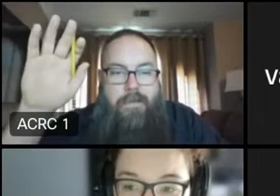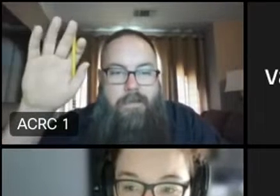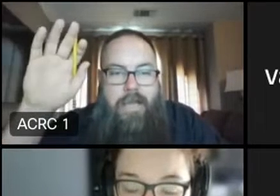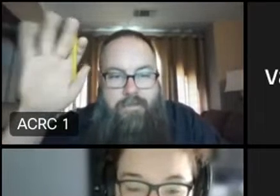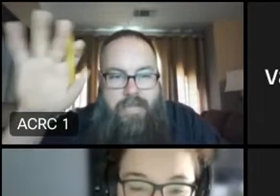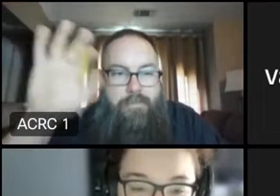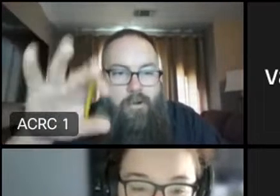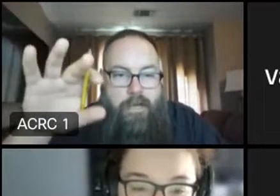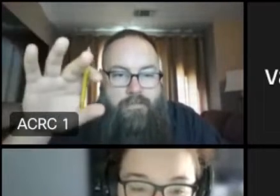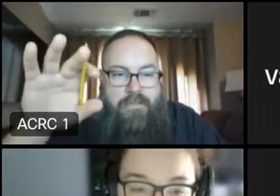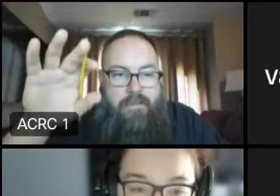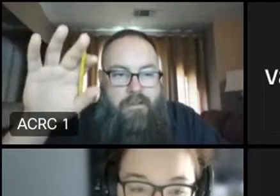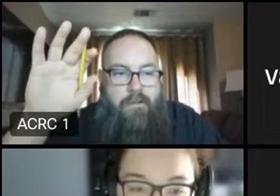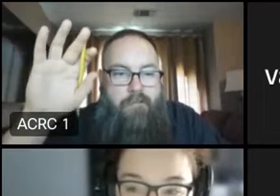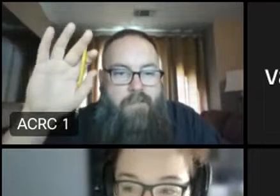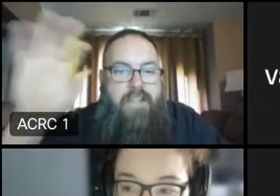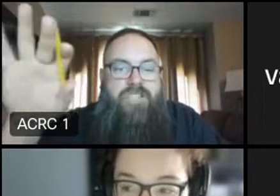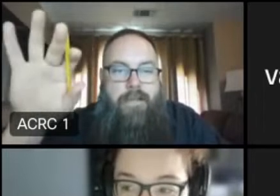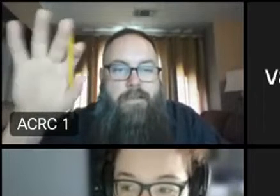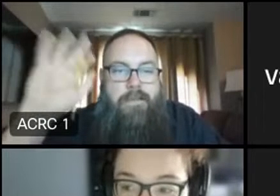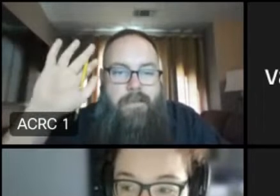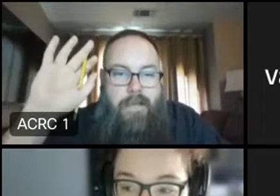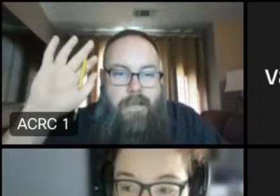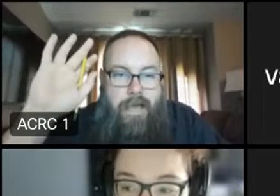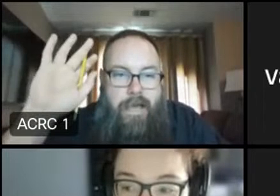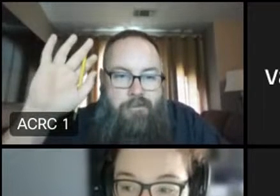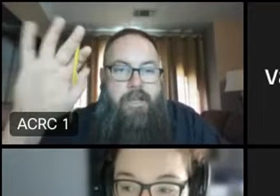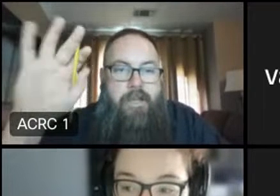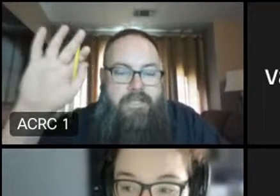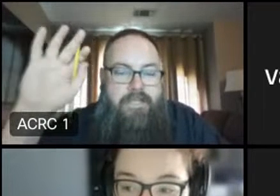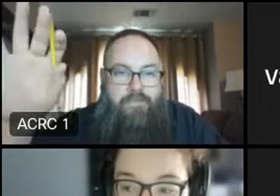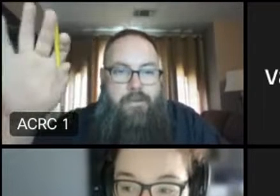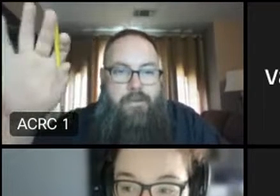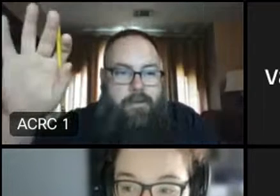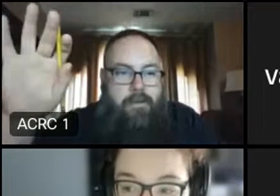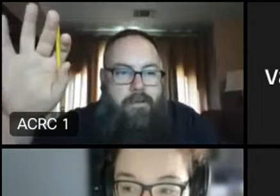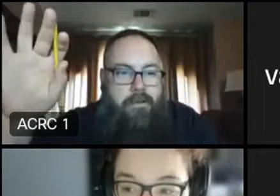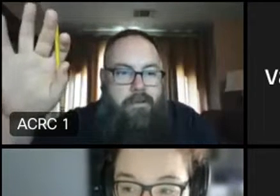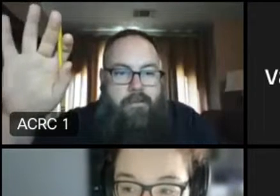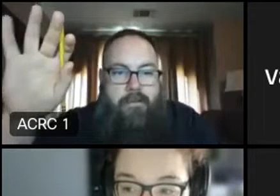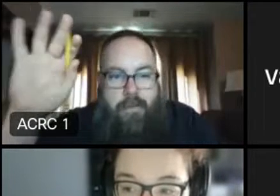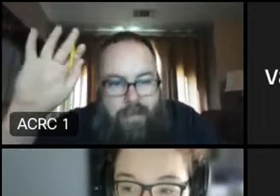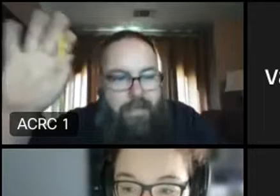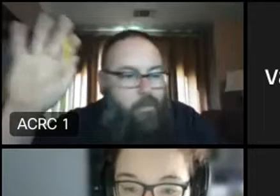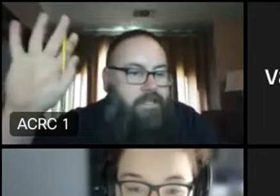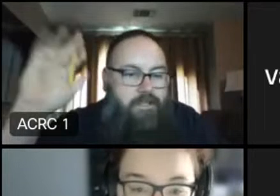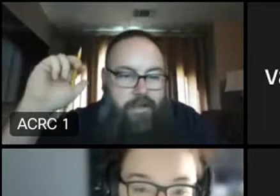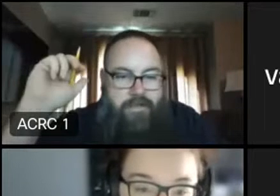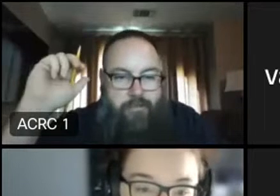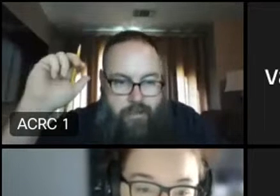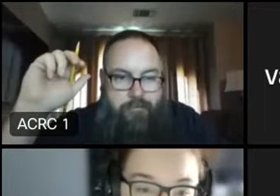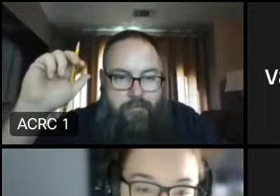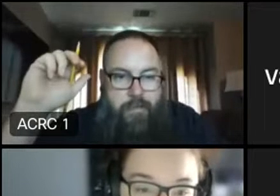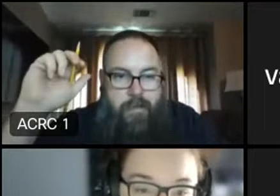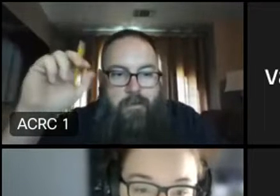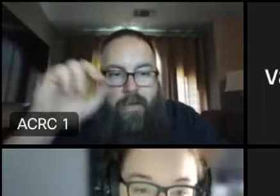concurrently have day programs functioning at a variable schedule, likely 1 to 2 days a